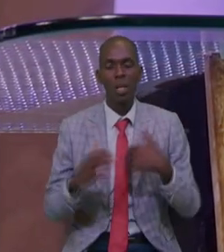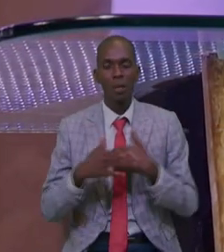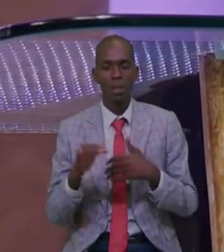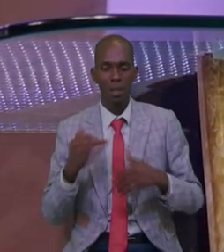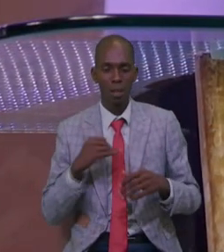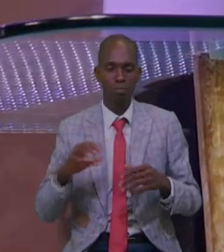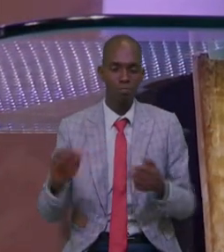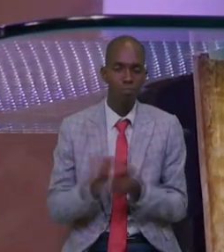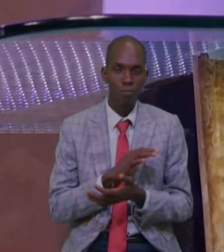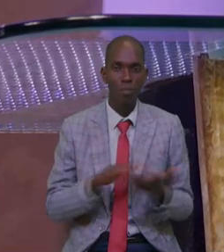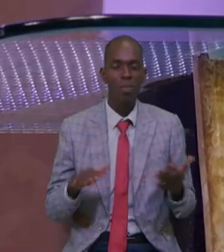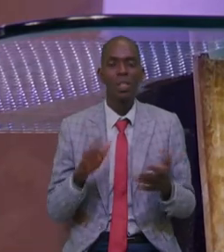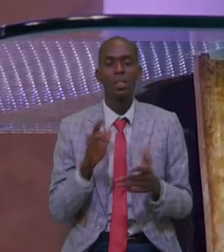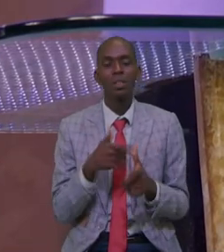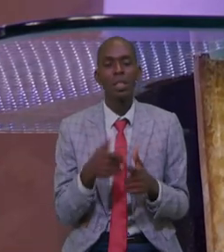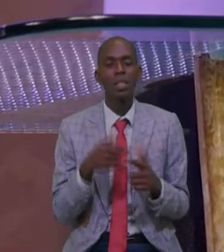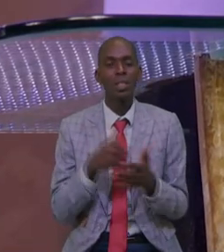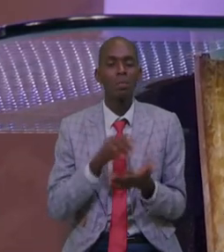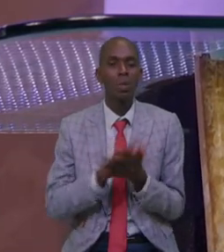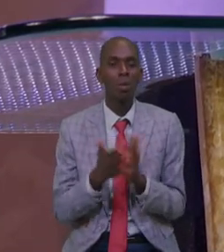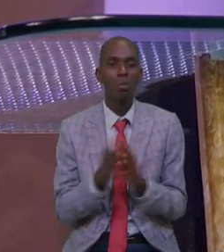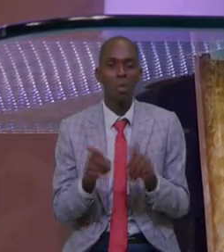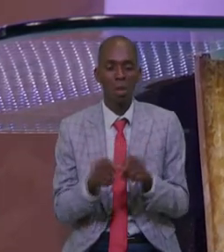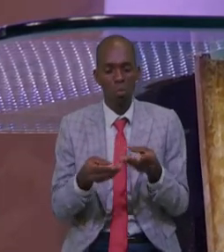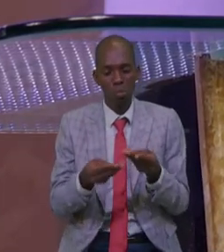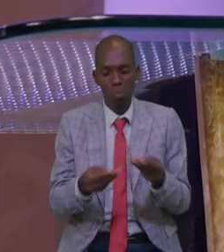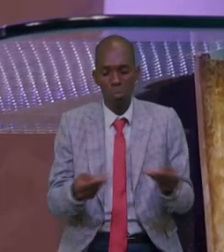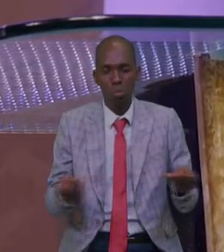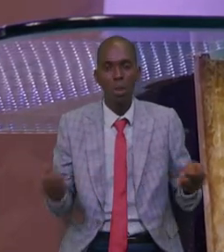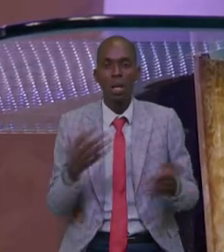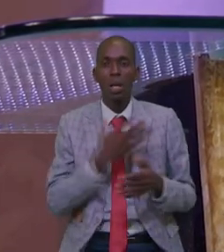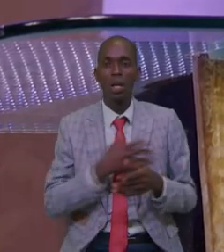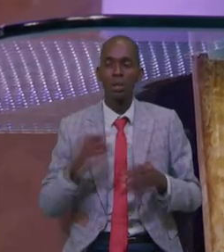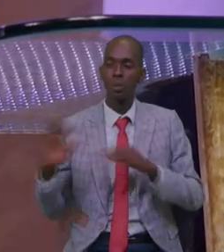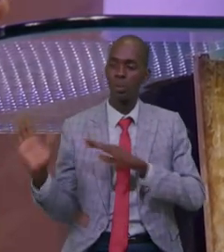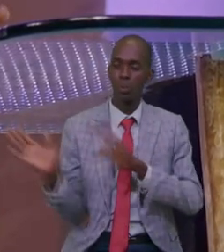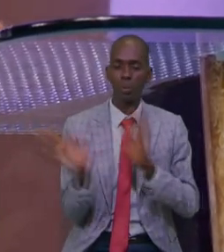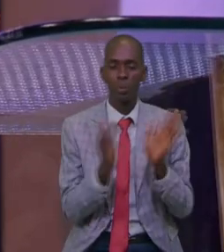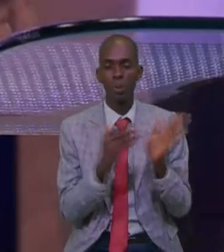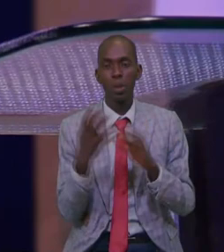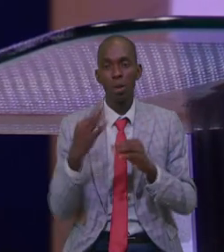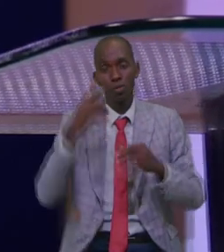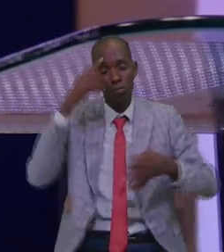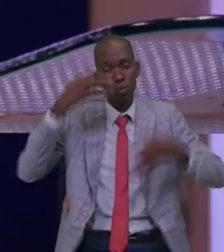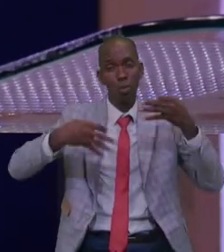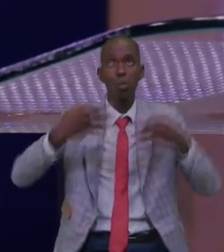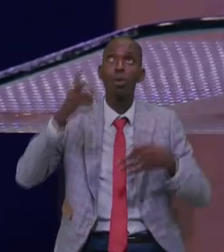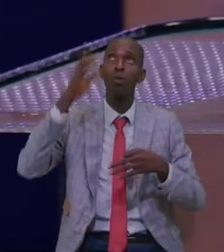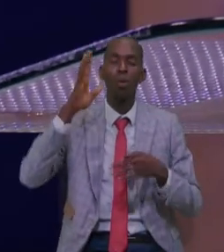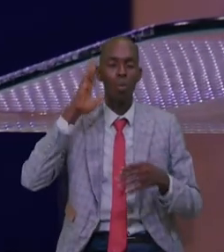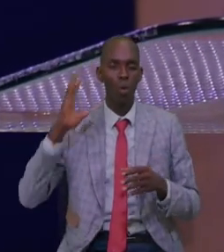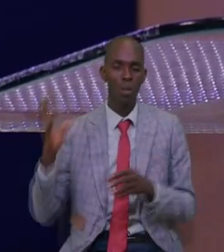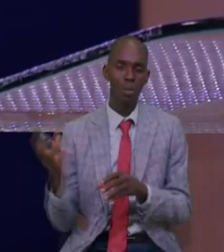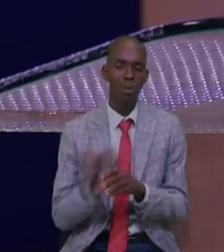smitten, they become like chaff, and then the wind of the judgment of God will wipe them up, will take them